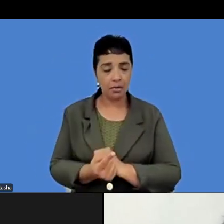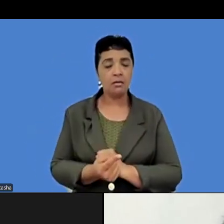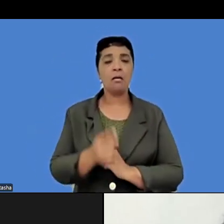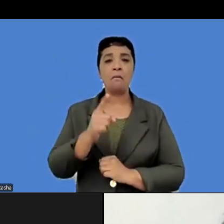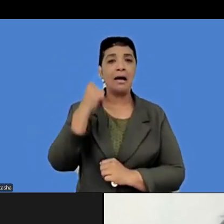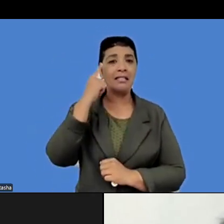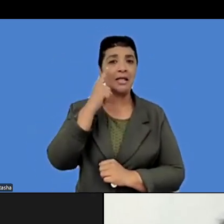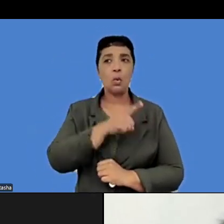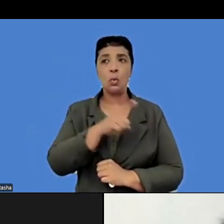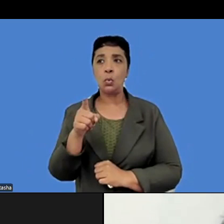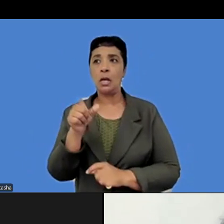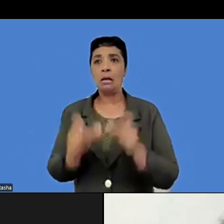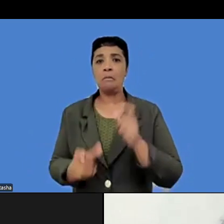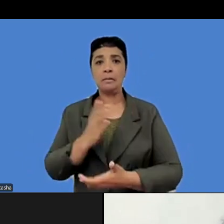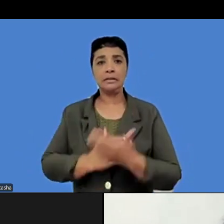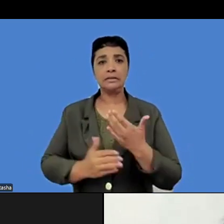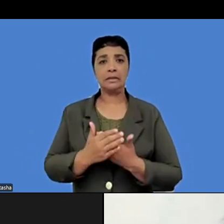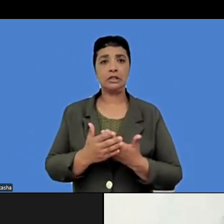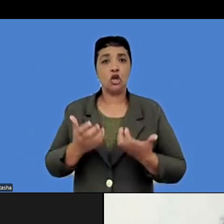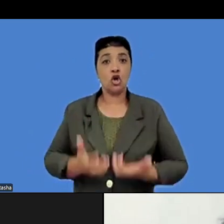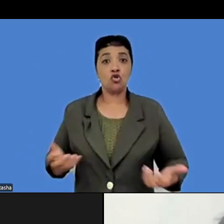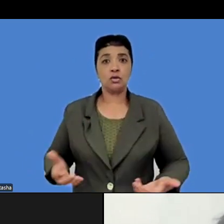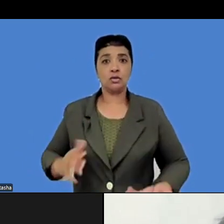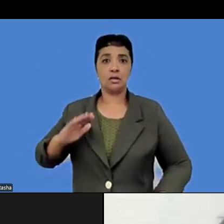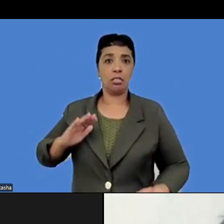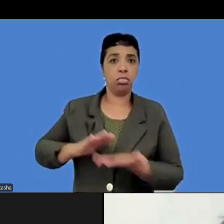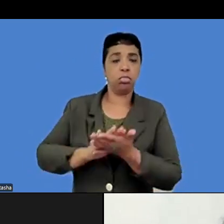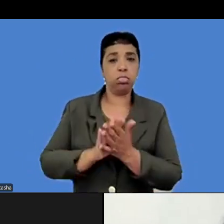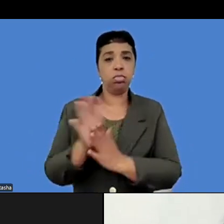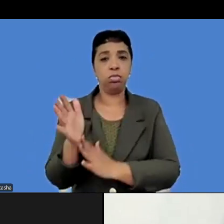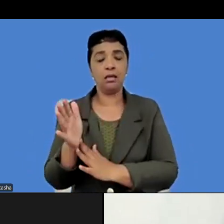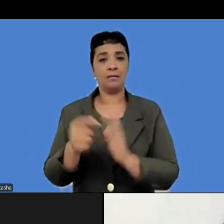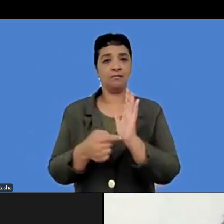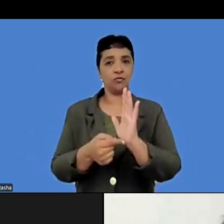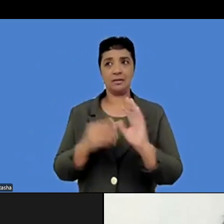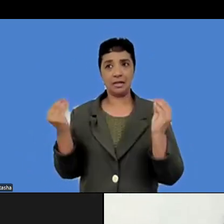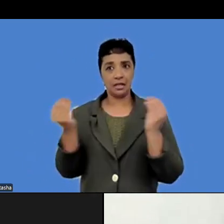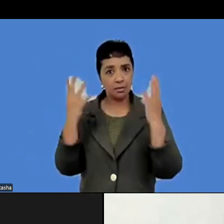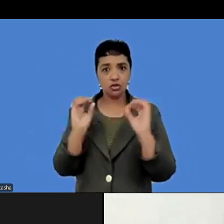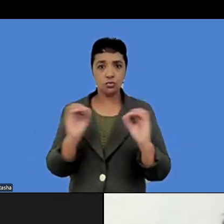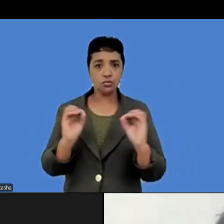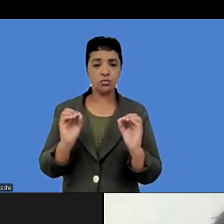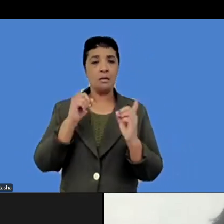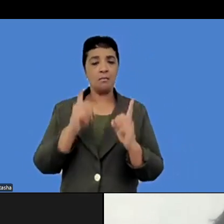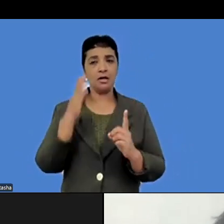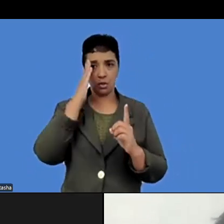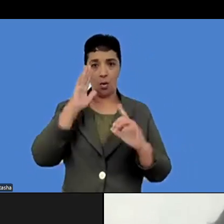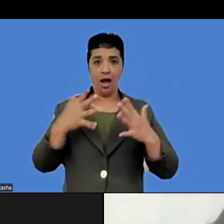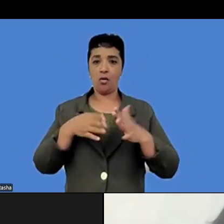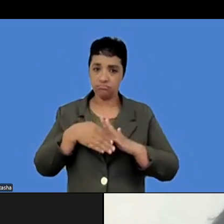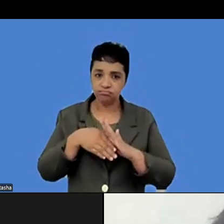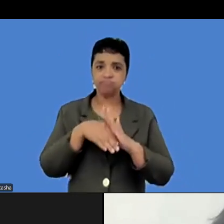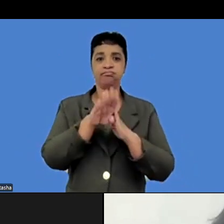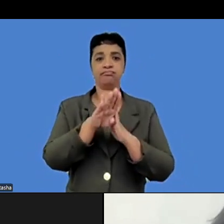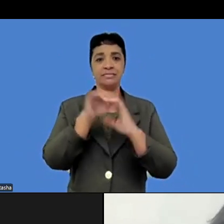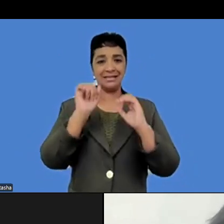any type of resource, including those to intend to the emergencies, to rebuild and repopulate institutions.